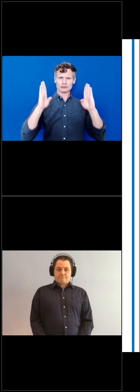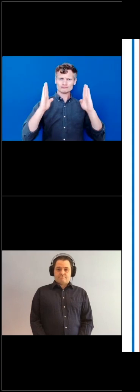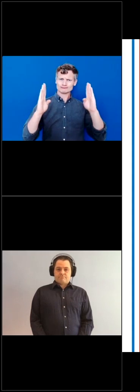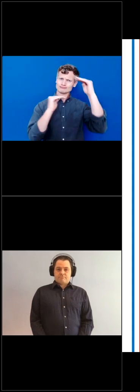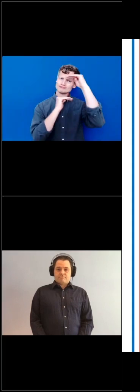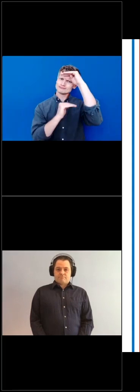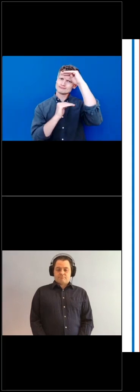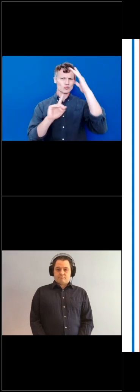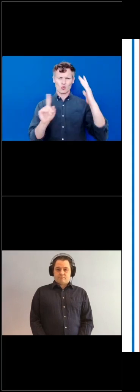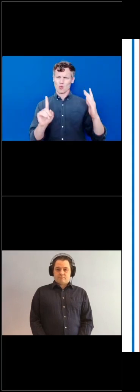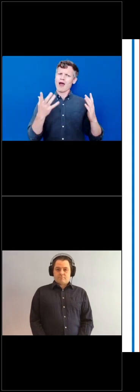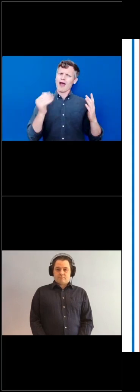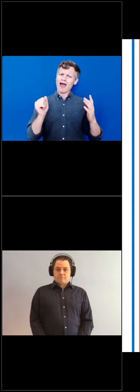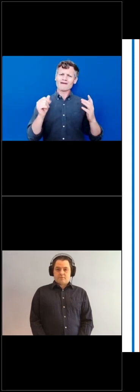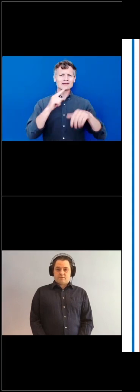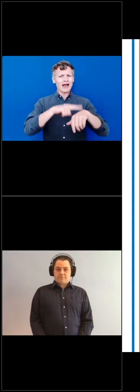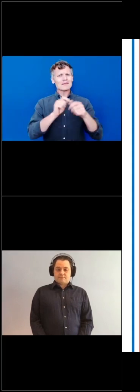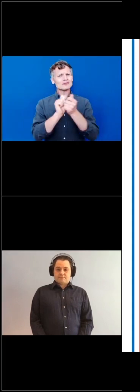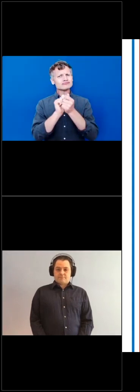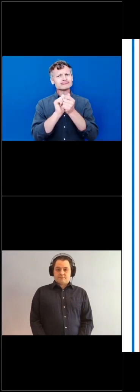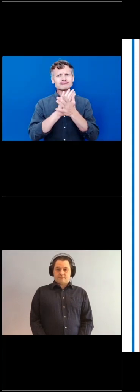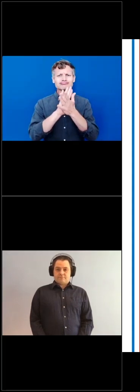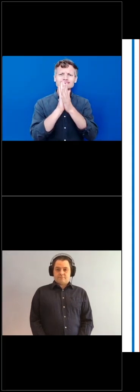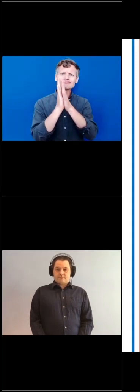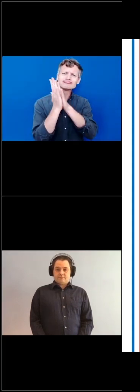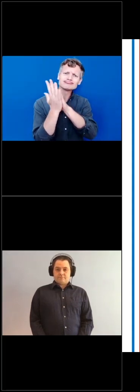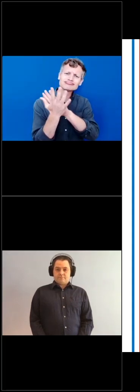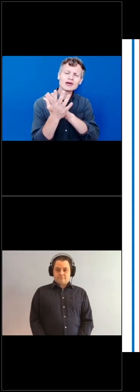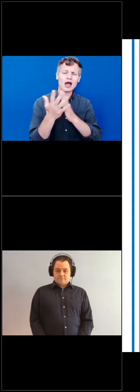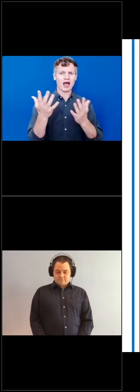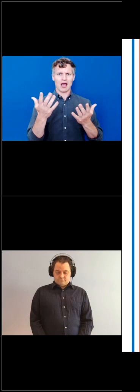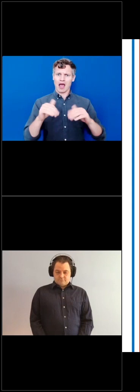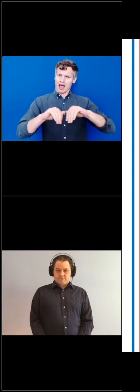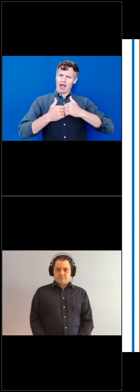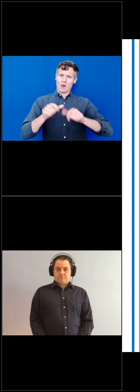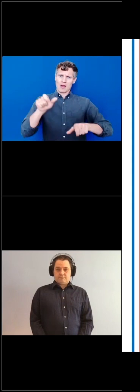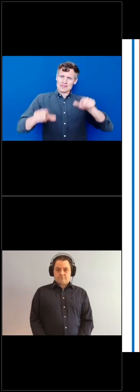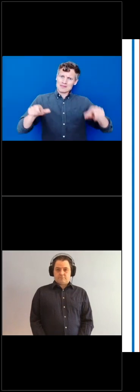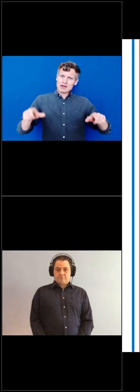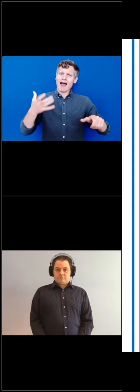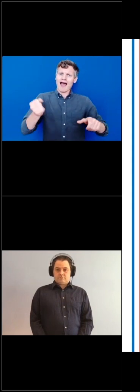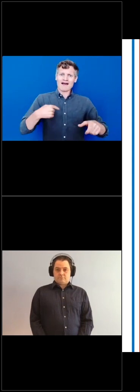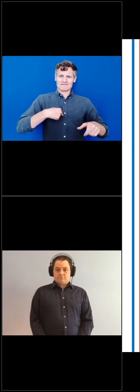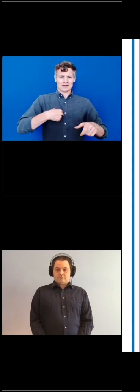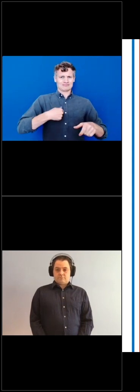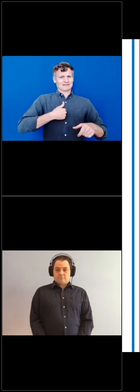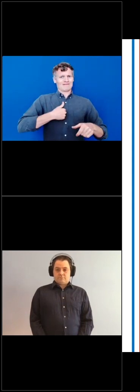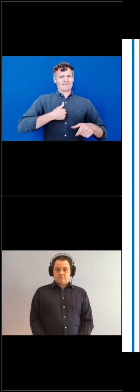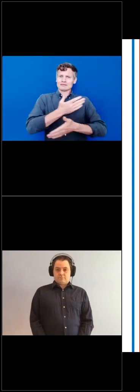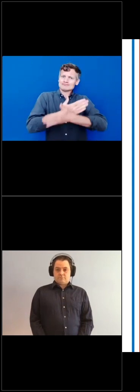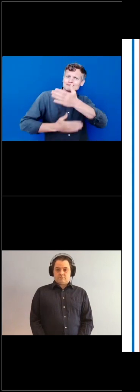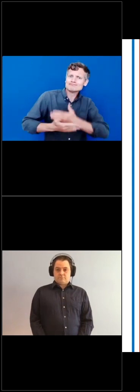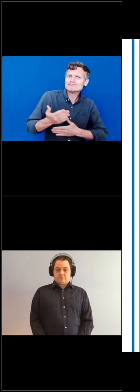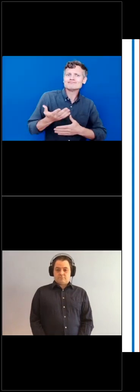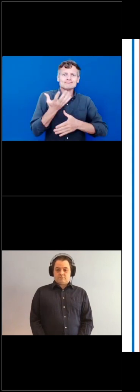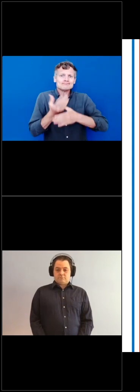impairments interact with the barriers, and we are able to understand that through these persons with the